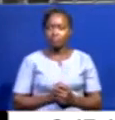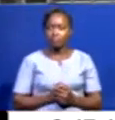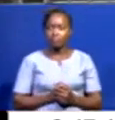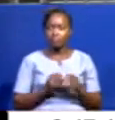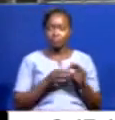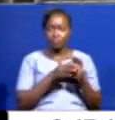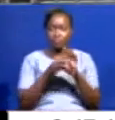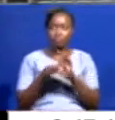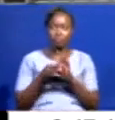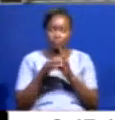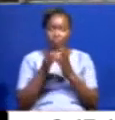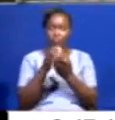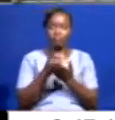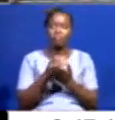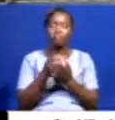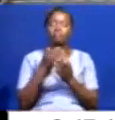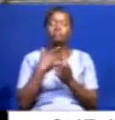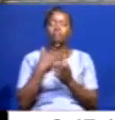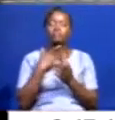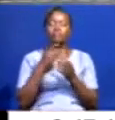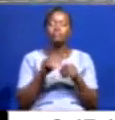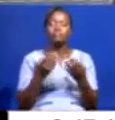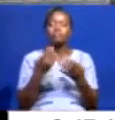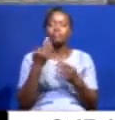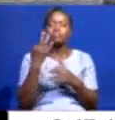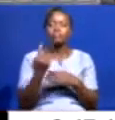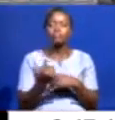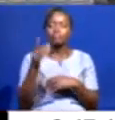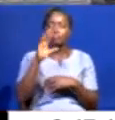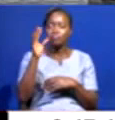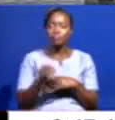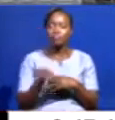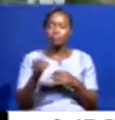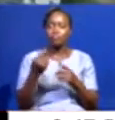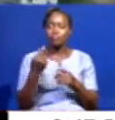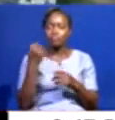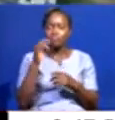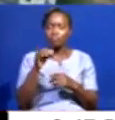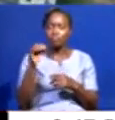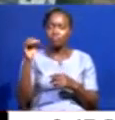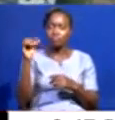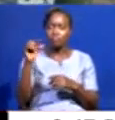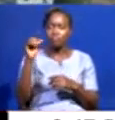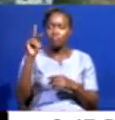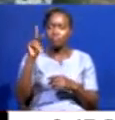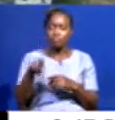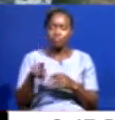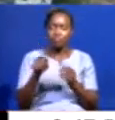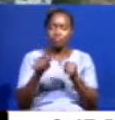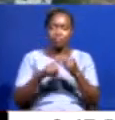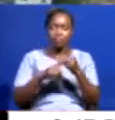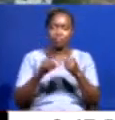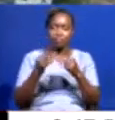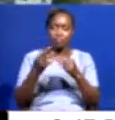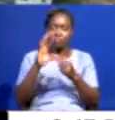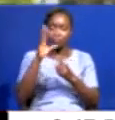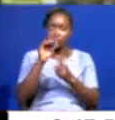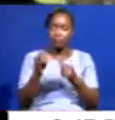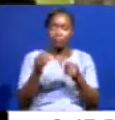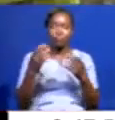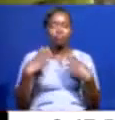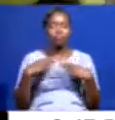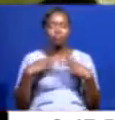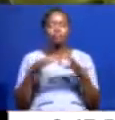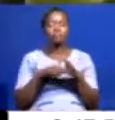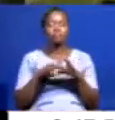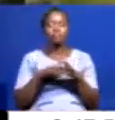Cooperatives and credit unions provide 31% of Kenya's gross domestic product and 63% of country's population are members